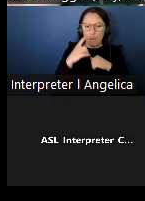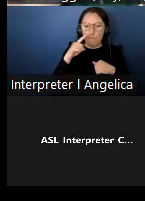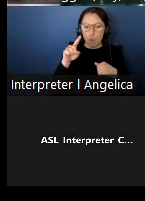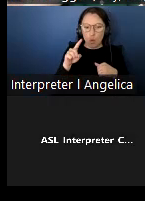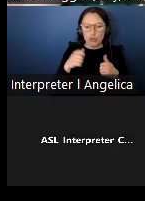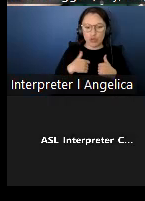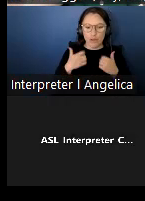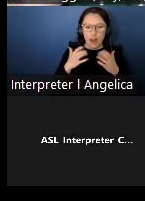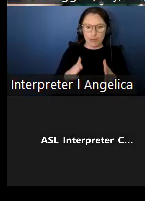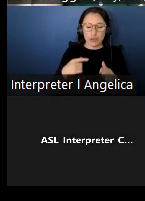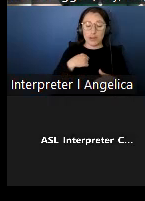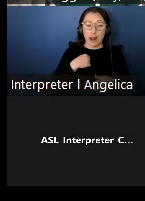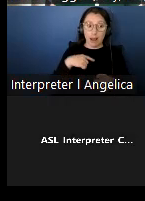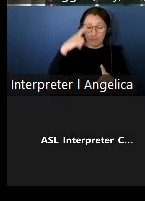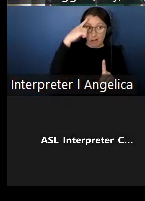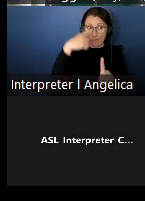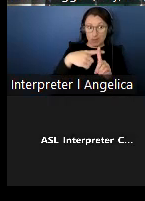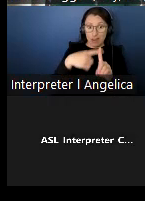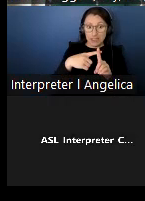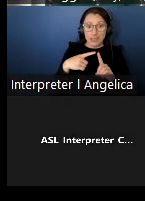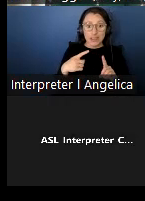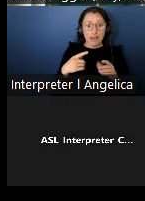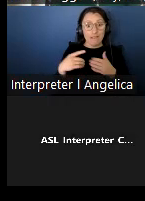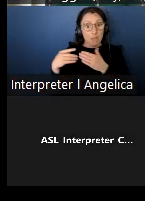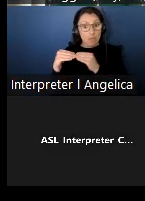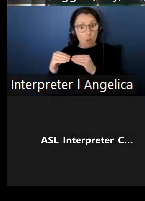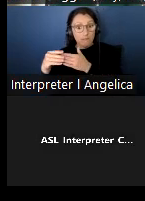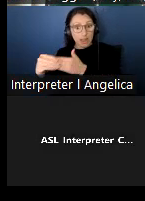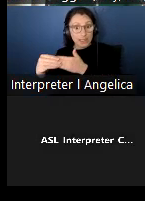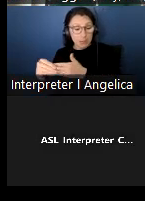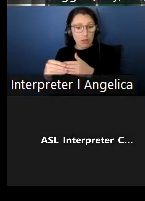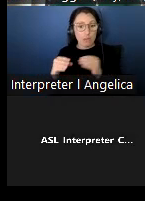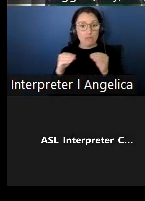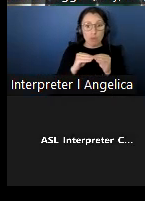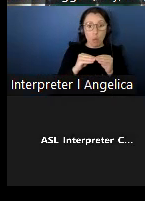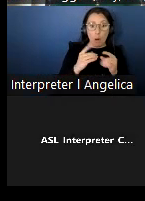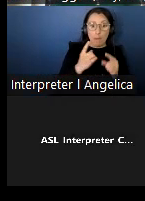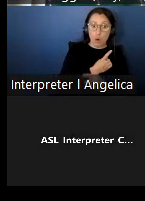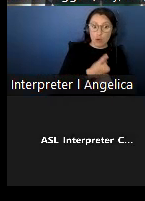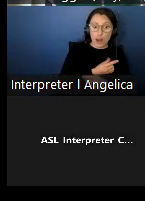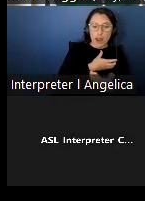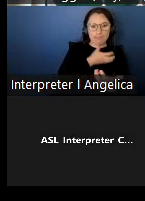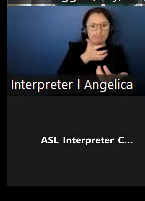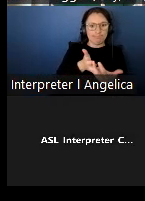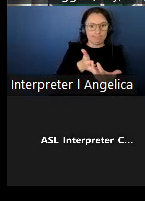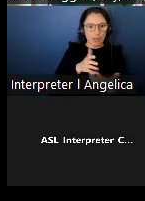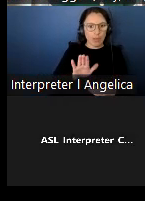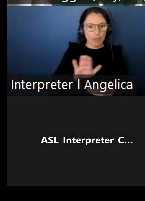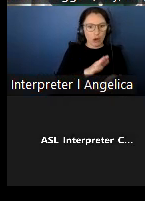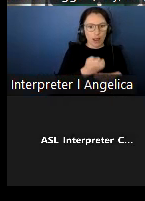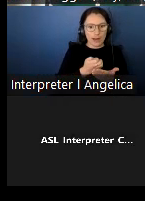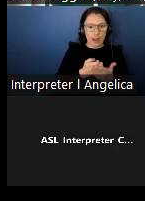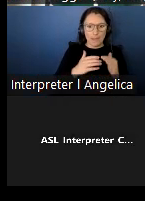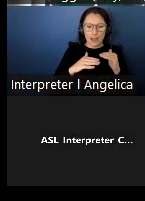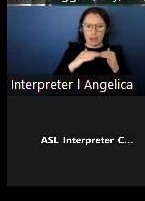optimistic that those resources for survivors that are flexible and appropriate and address this economic stability will continue to